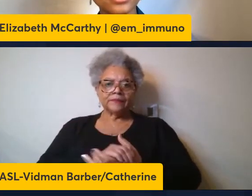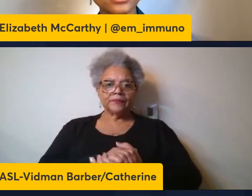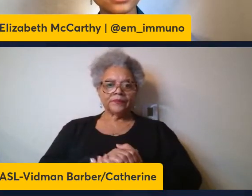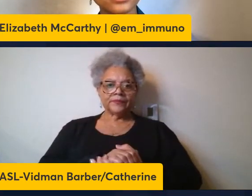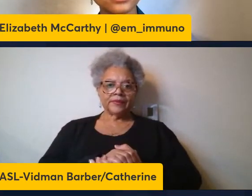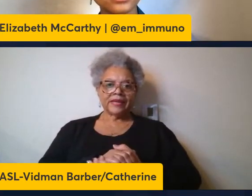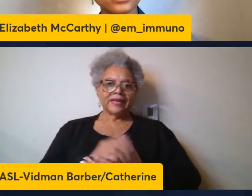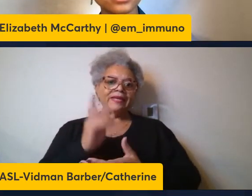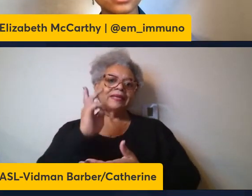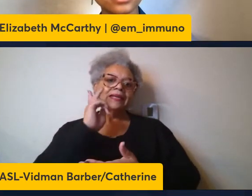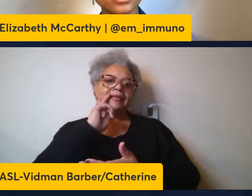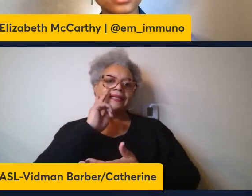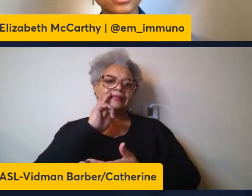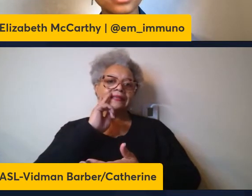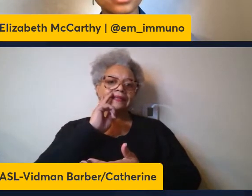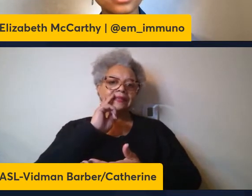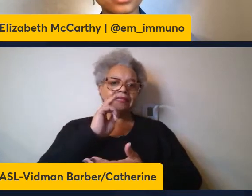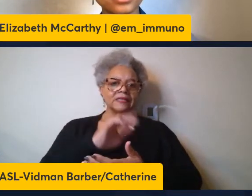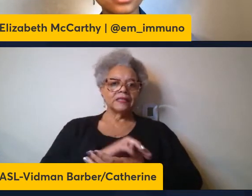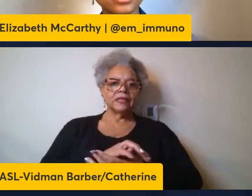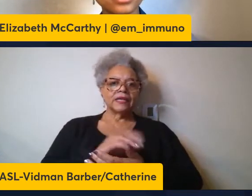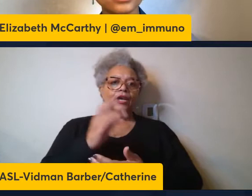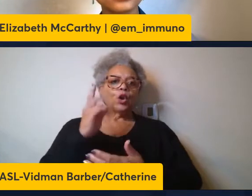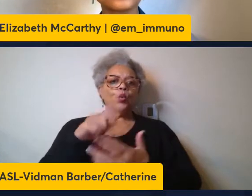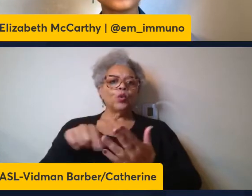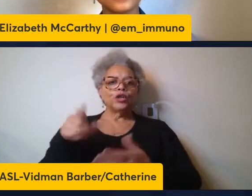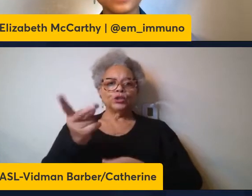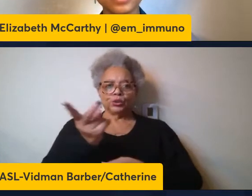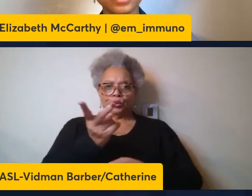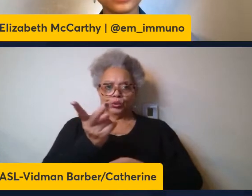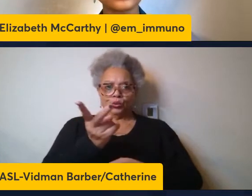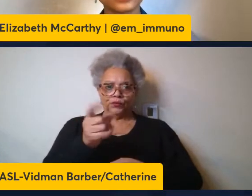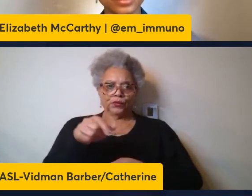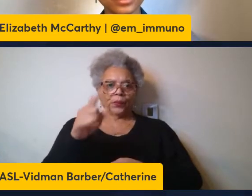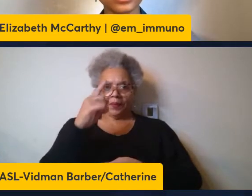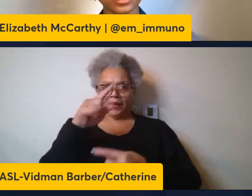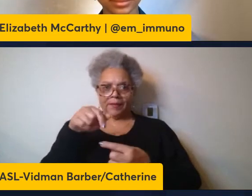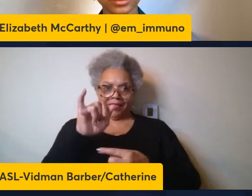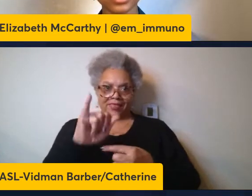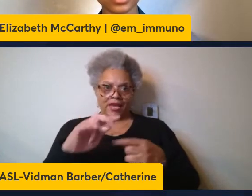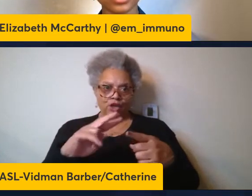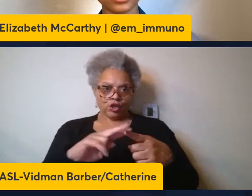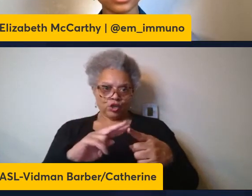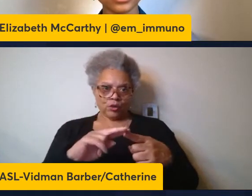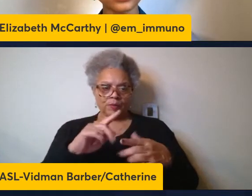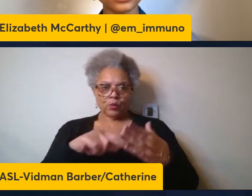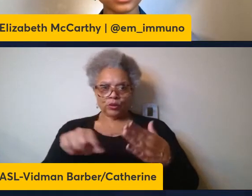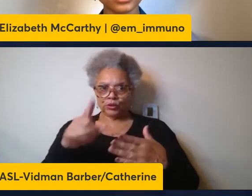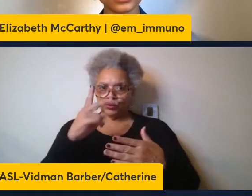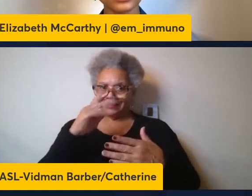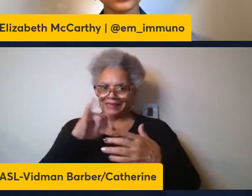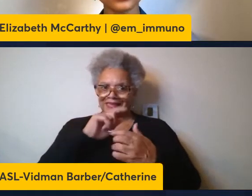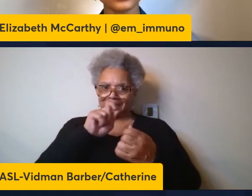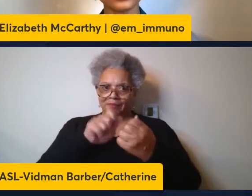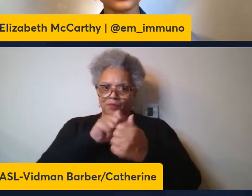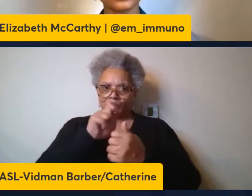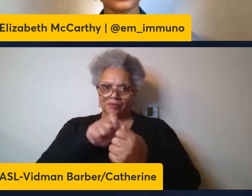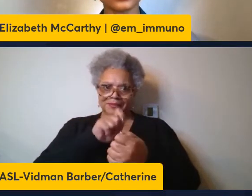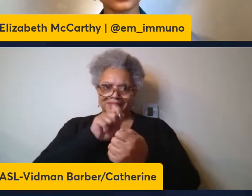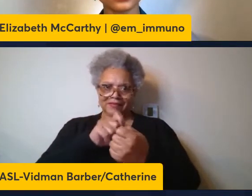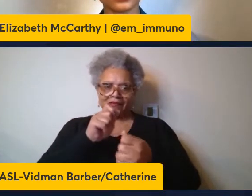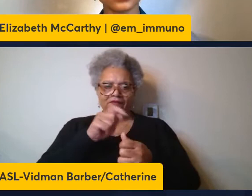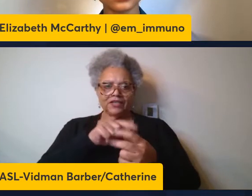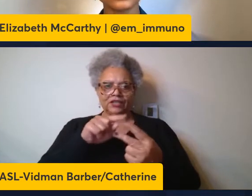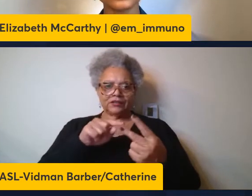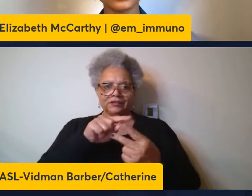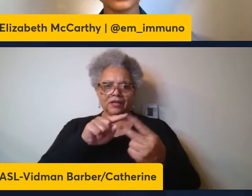let's see what the two of you think about these terms, and how you what you see the most specific of each of those